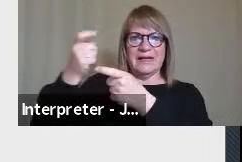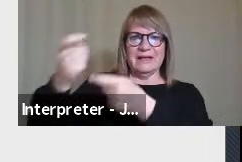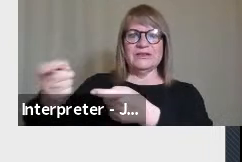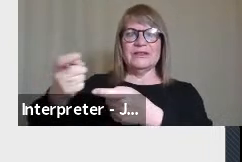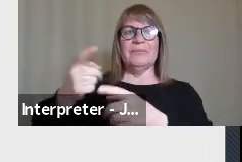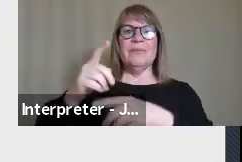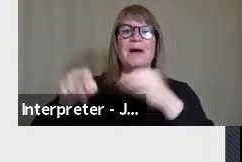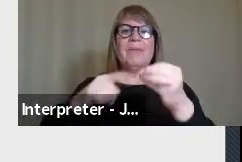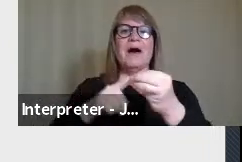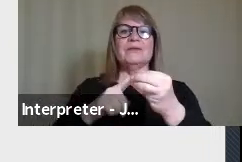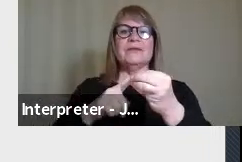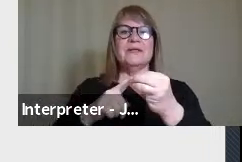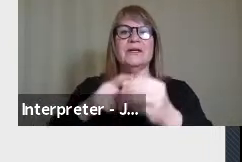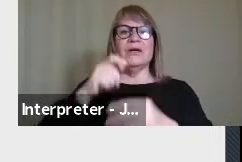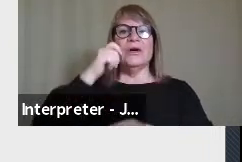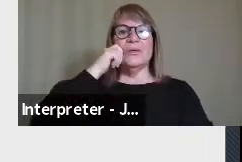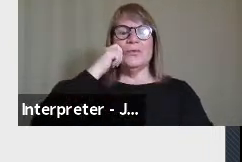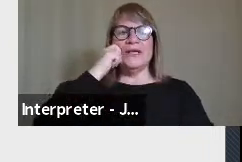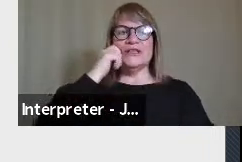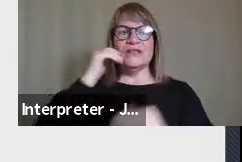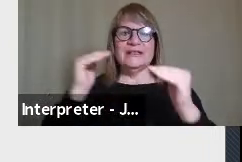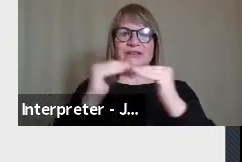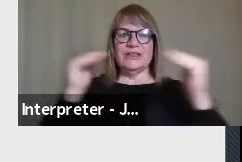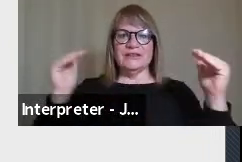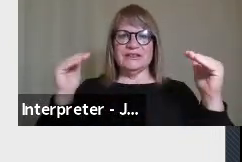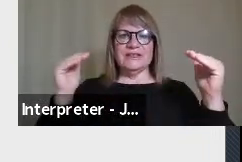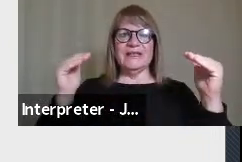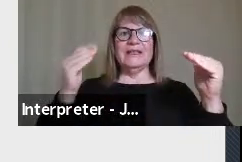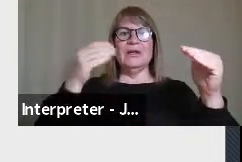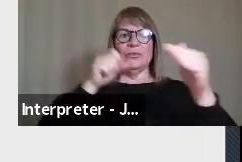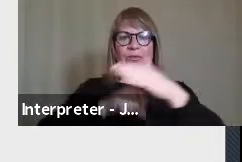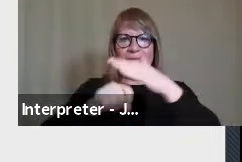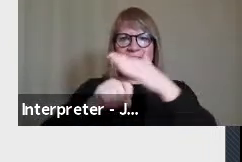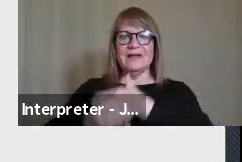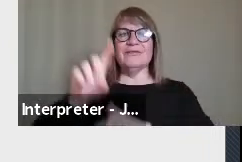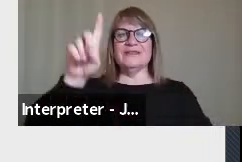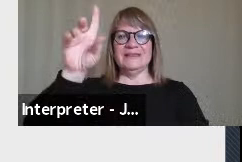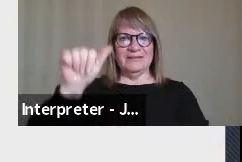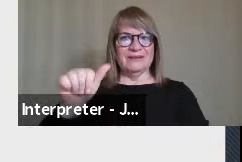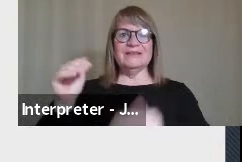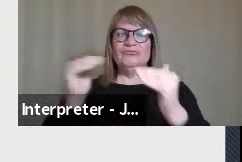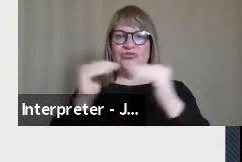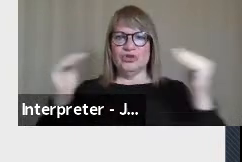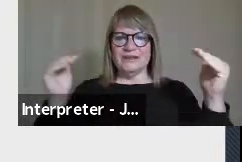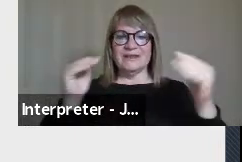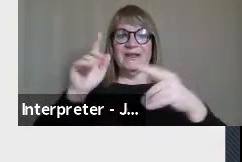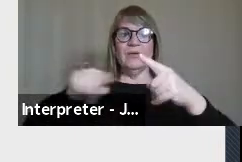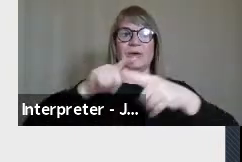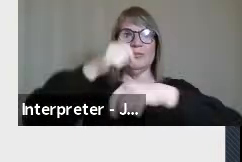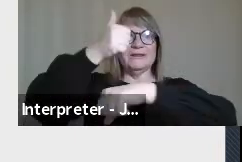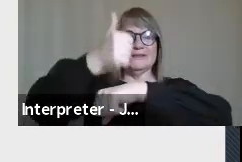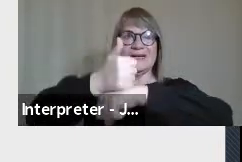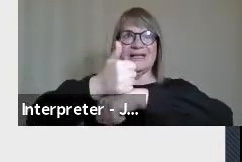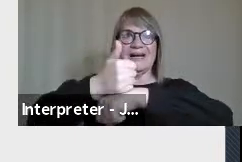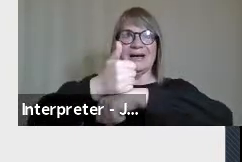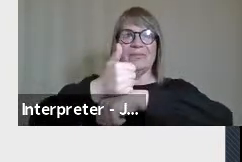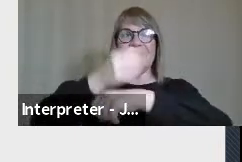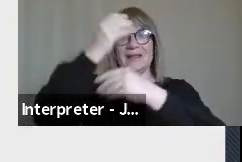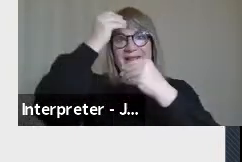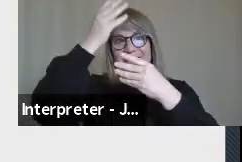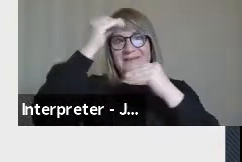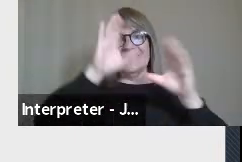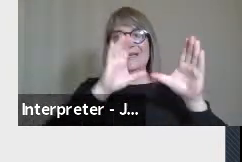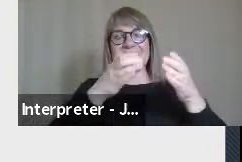of racialization and critical disability studies when we're creating these data sets and also in our analysis and